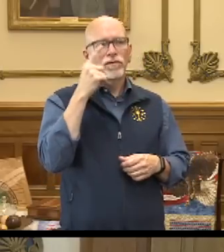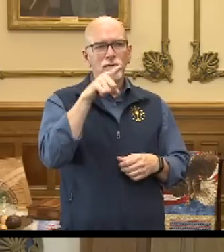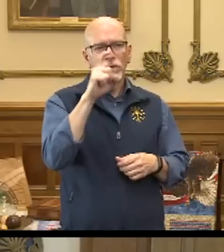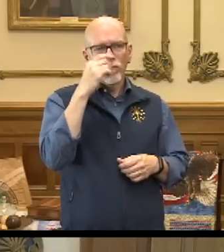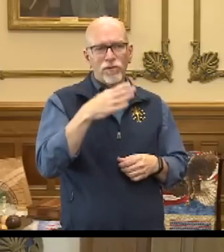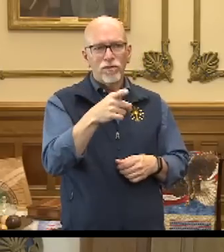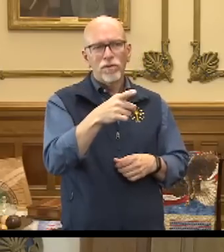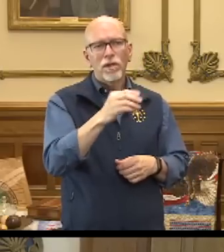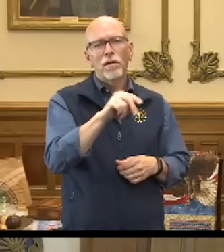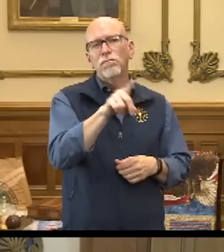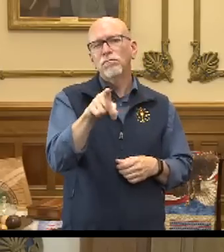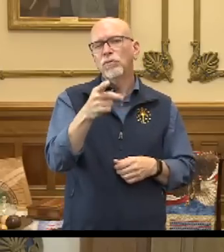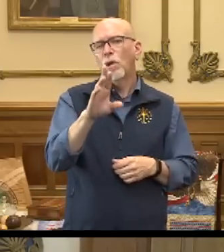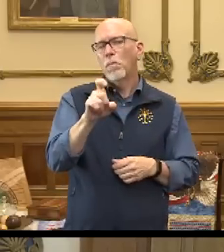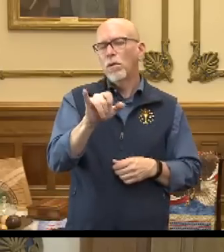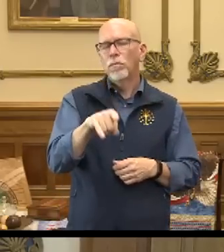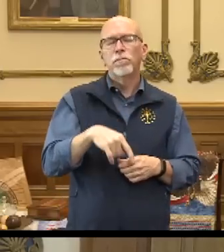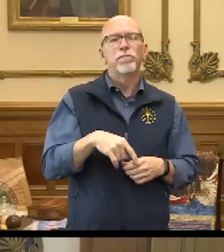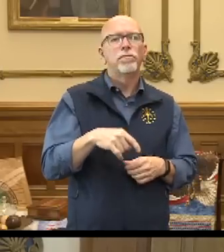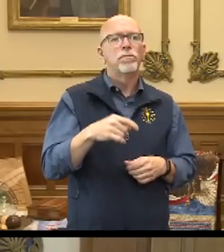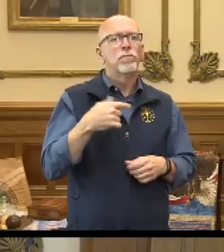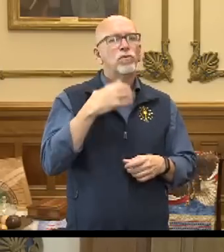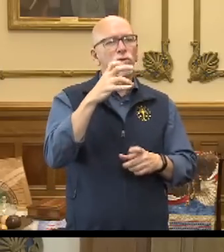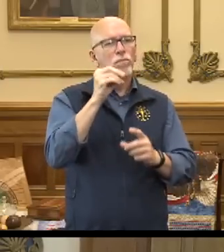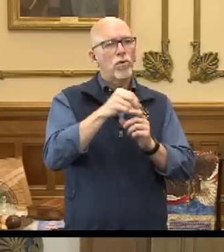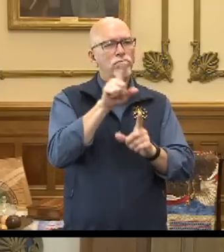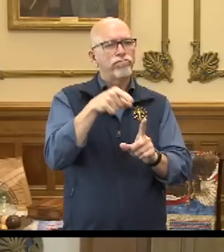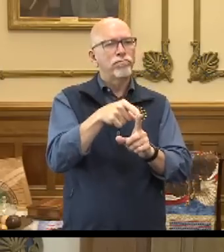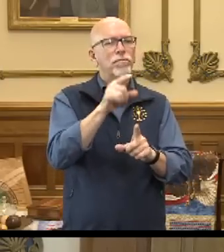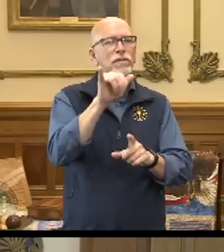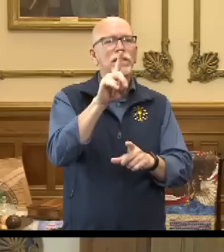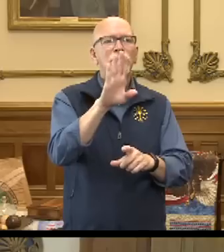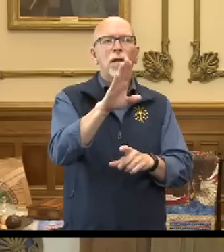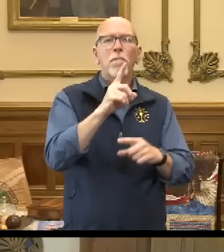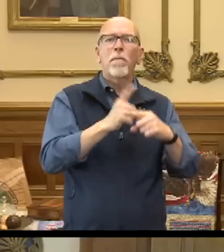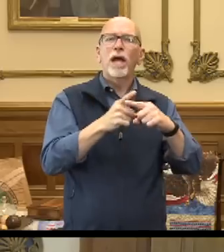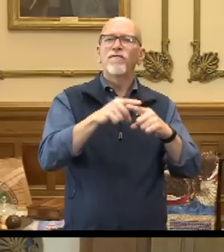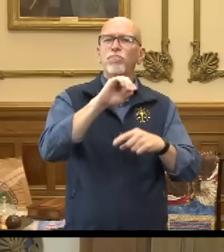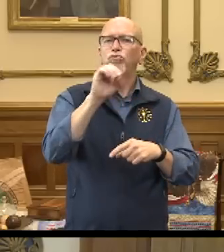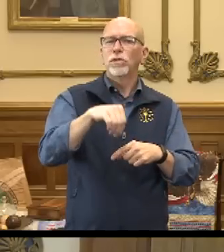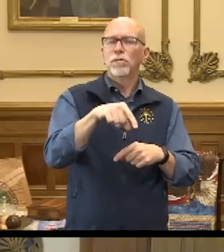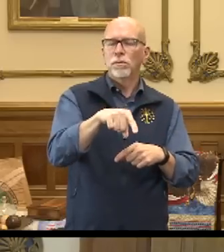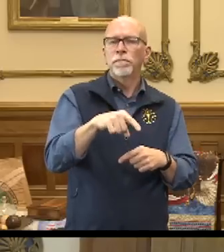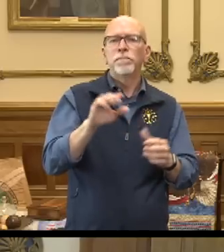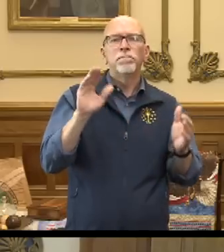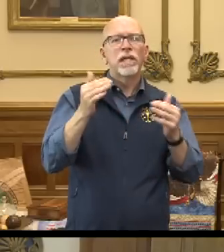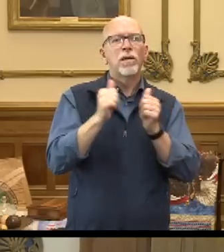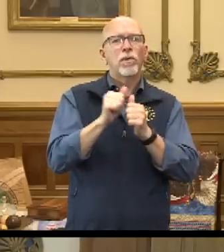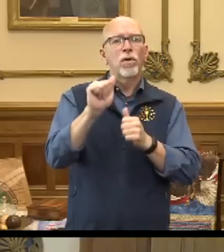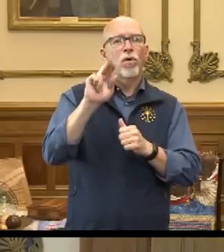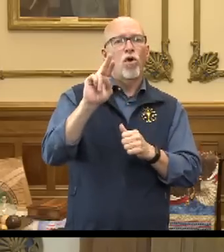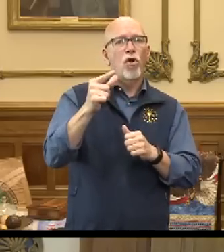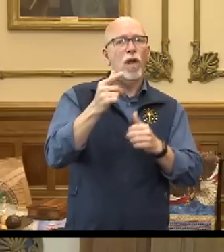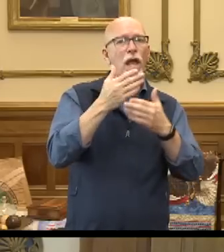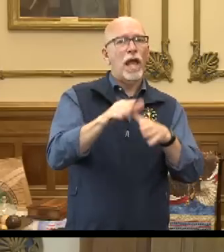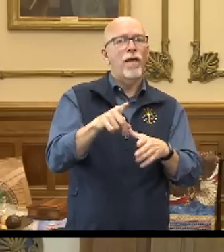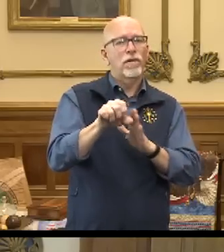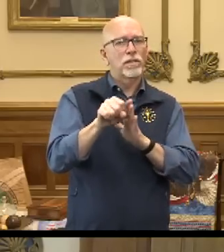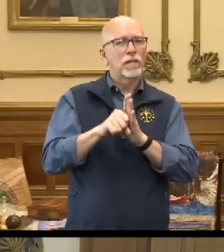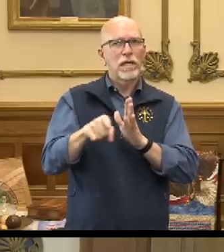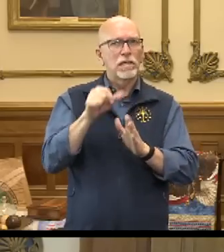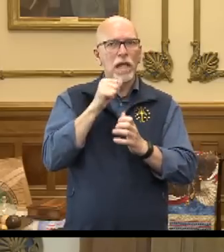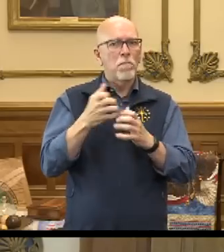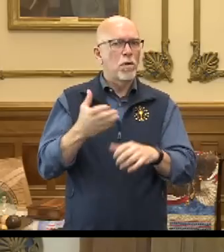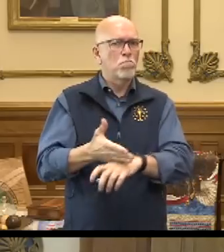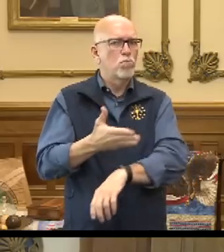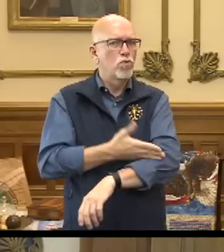Governor Holcomb and Dr. Box. I wanted to drill down a little bit on Indiana's positivity rate. Compared to August averages, the state didn't make much